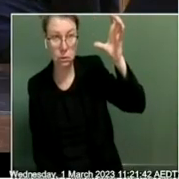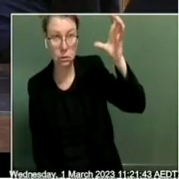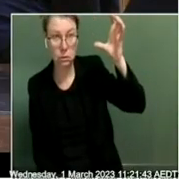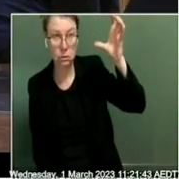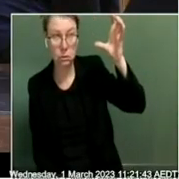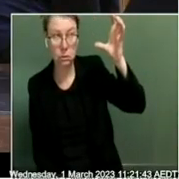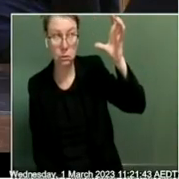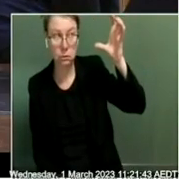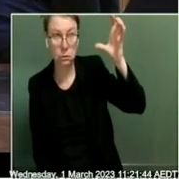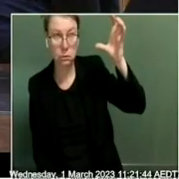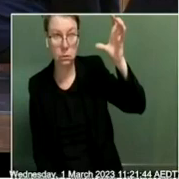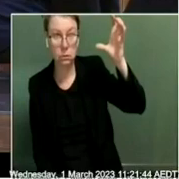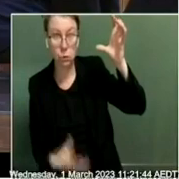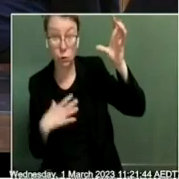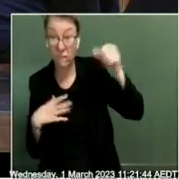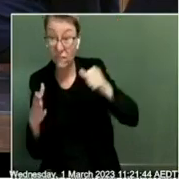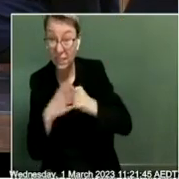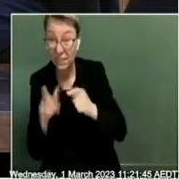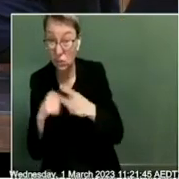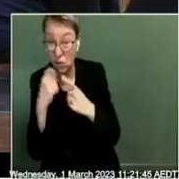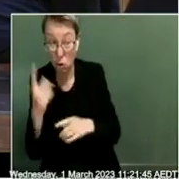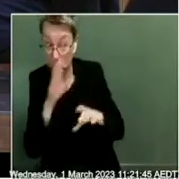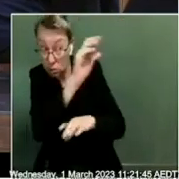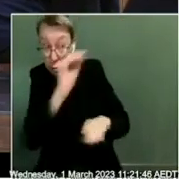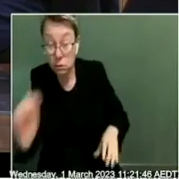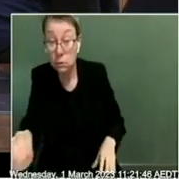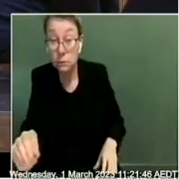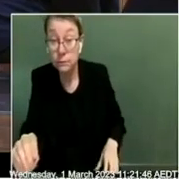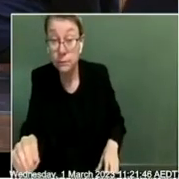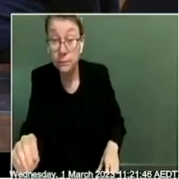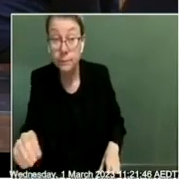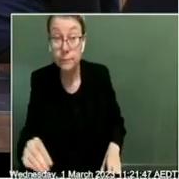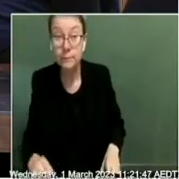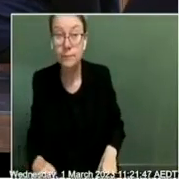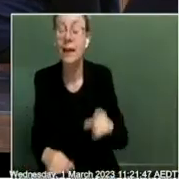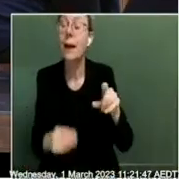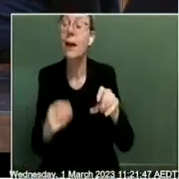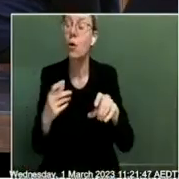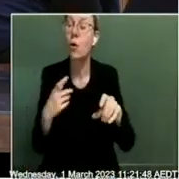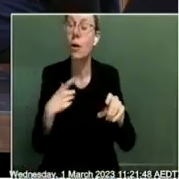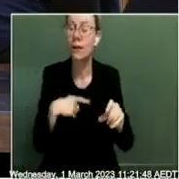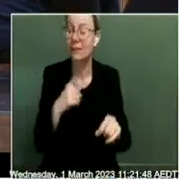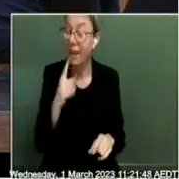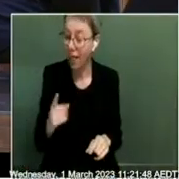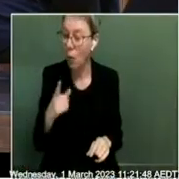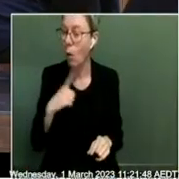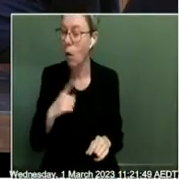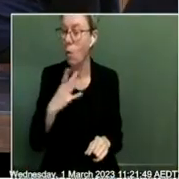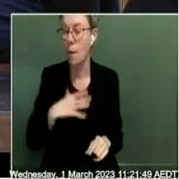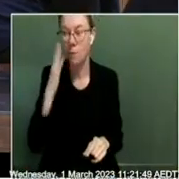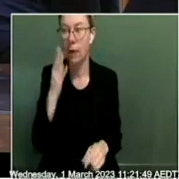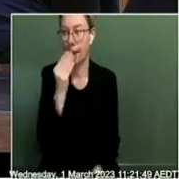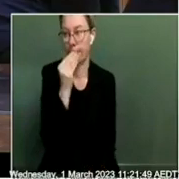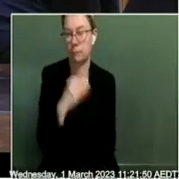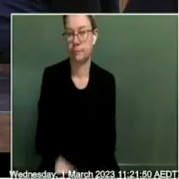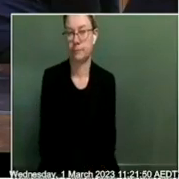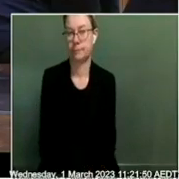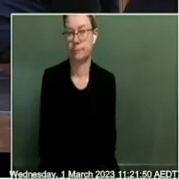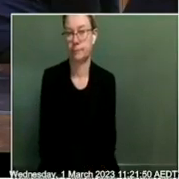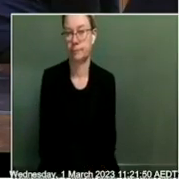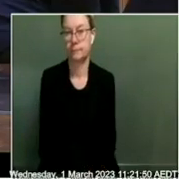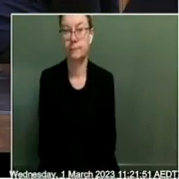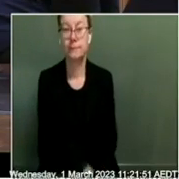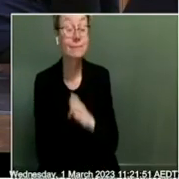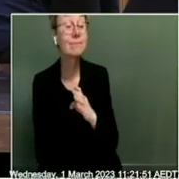power. That's the that power. That was just to shut her up. He has the power there, and he's so privileged that he can sit there and tell you